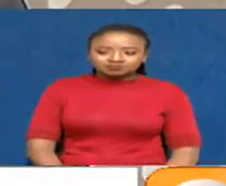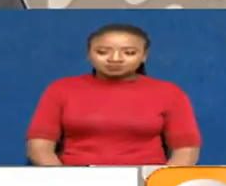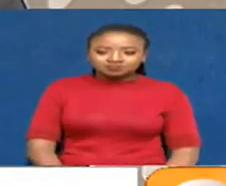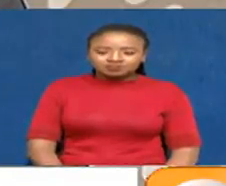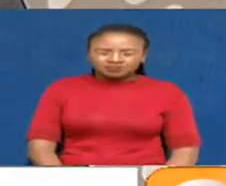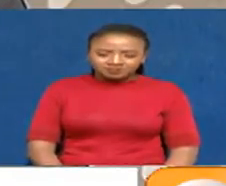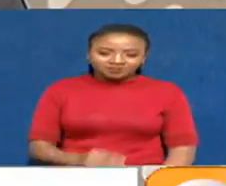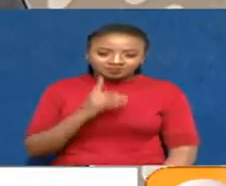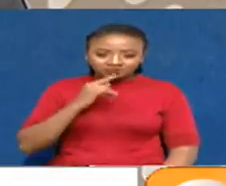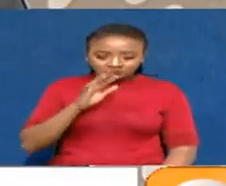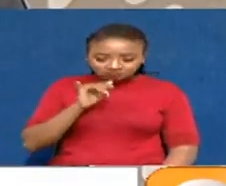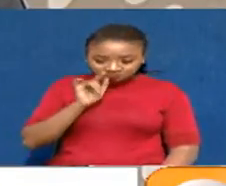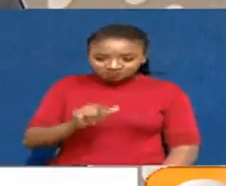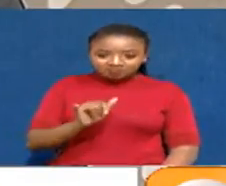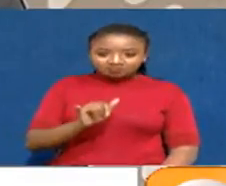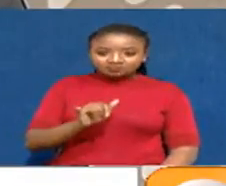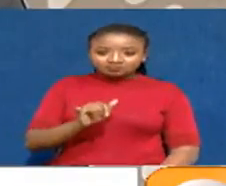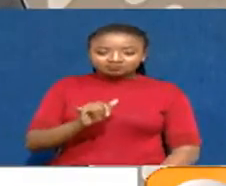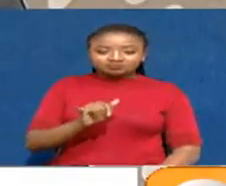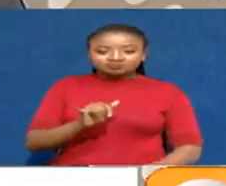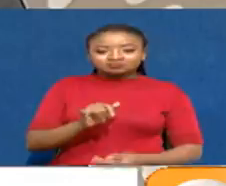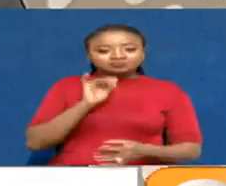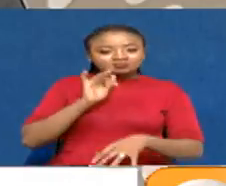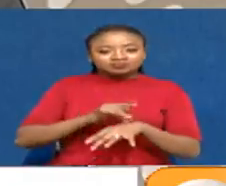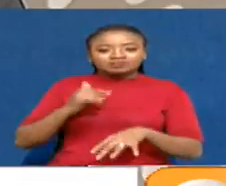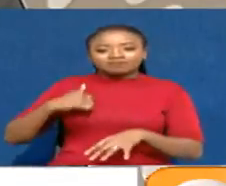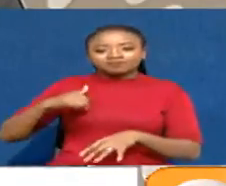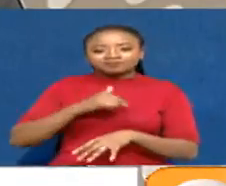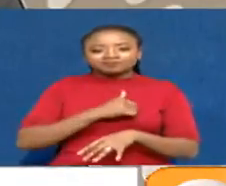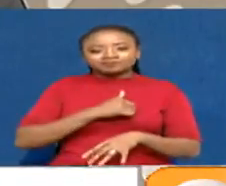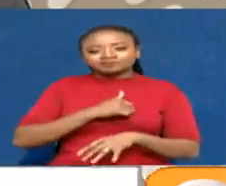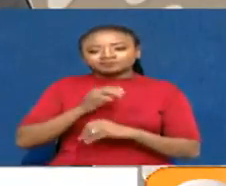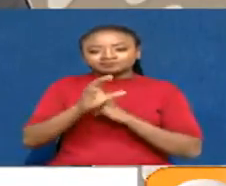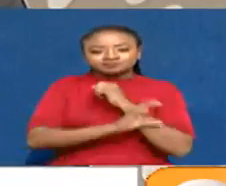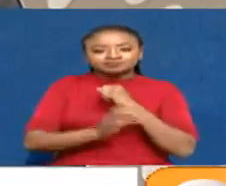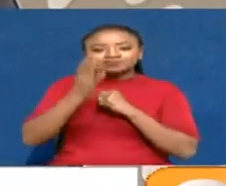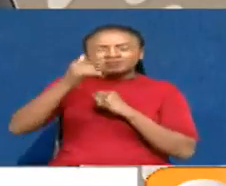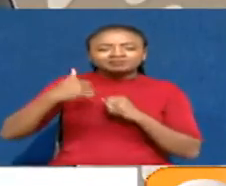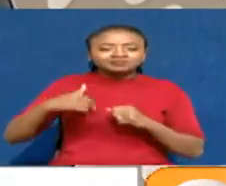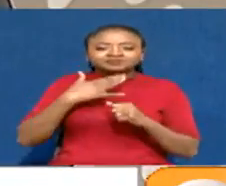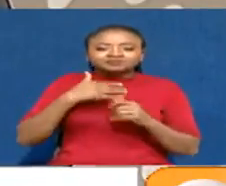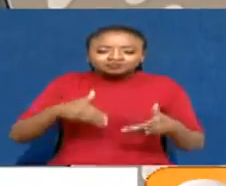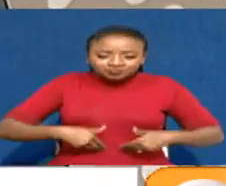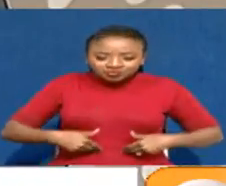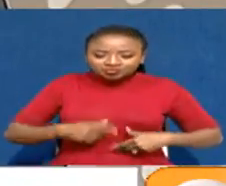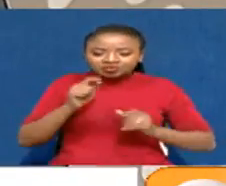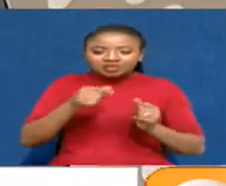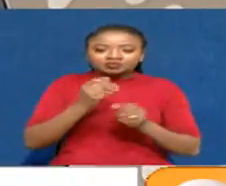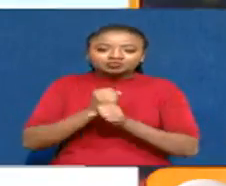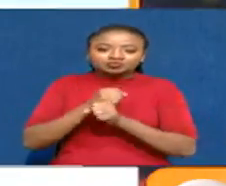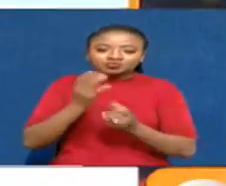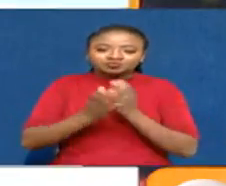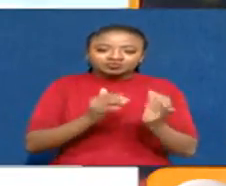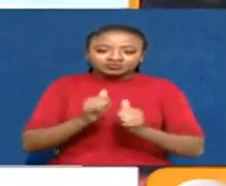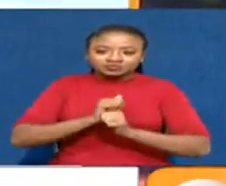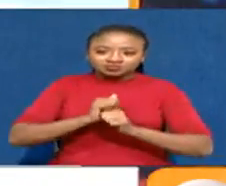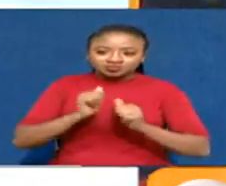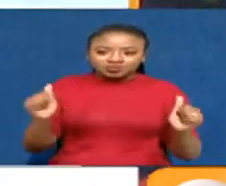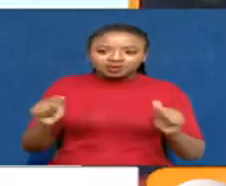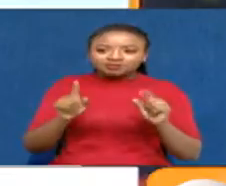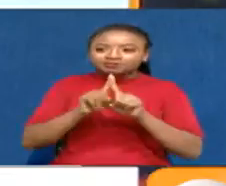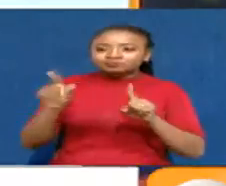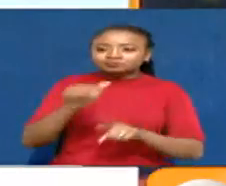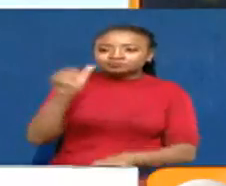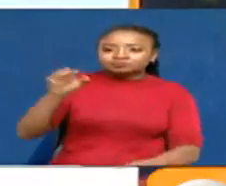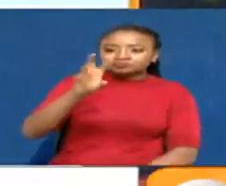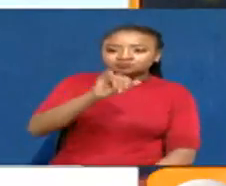affects us as a country because we want Kenyans who are progressive, Kenyans who can do business with ease. Okay, let me bring in Ivan on this. And Ivan,